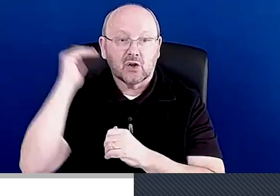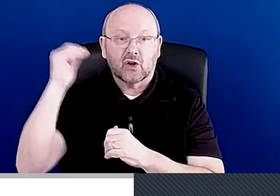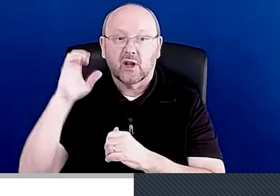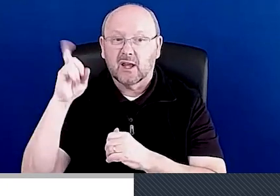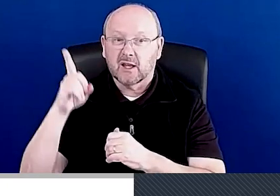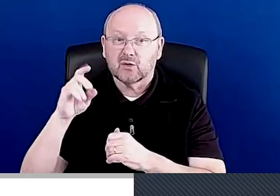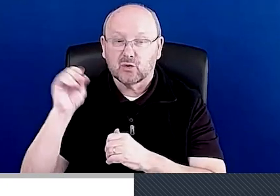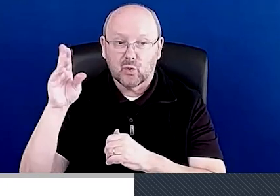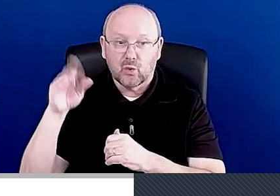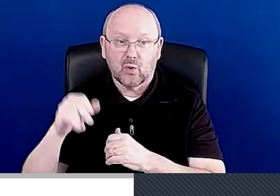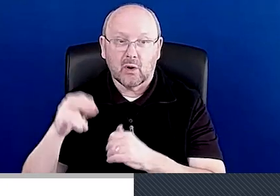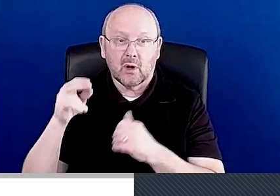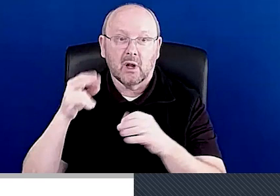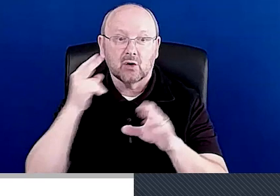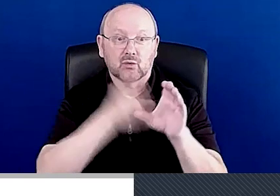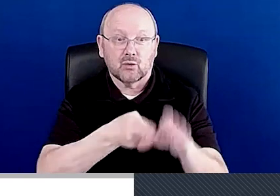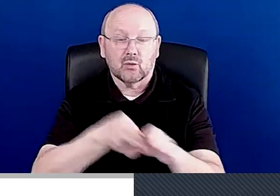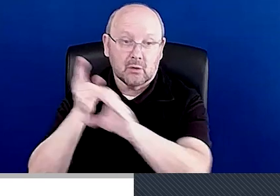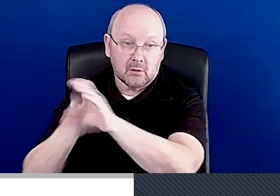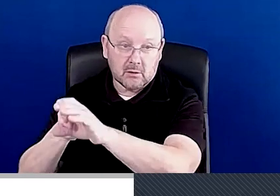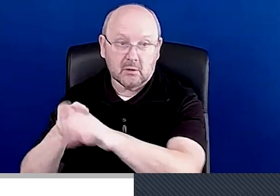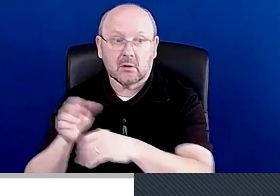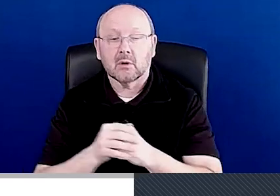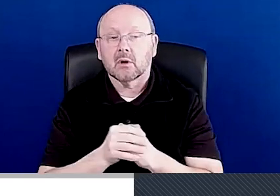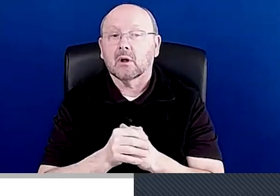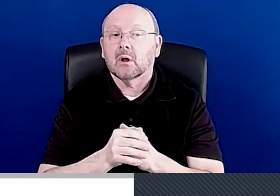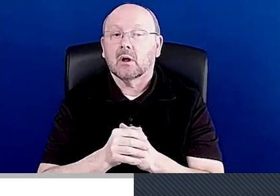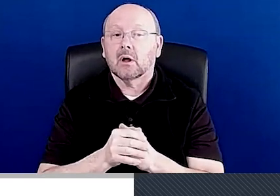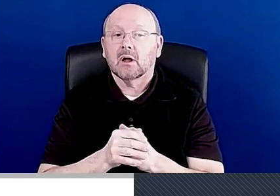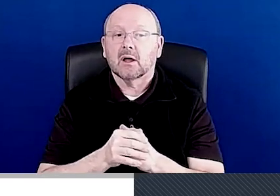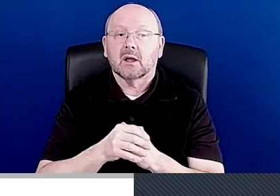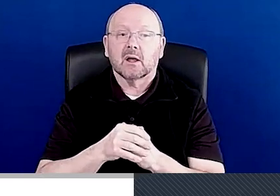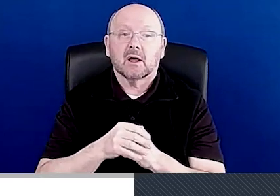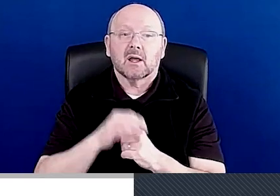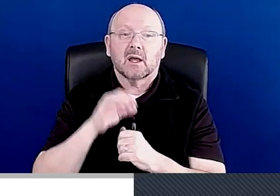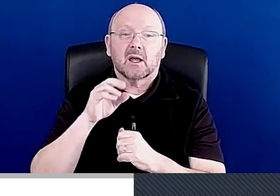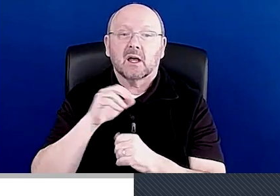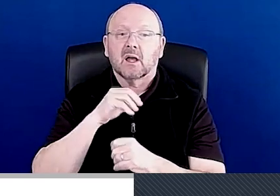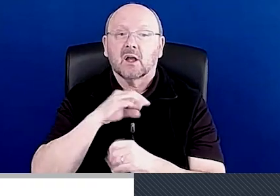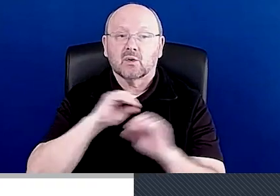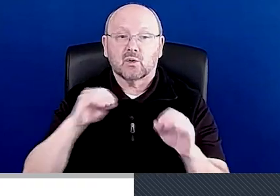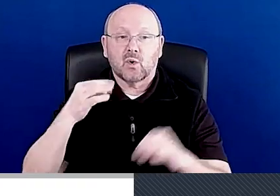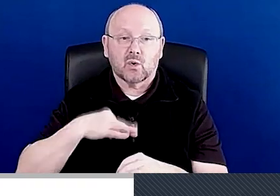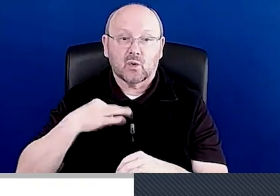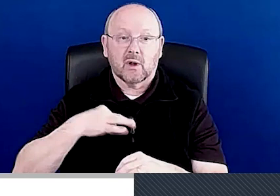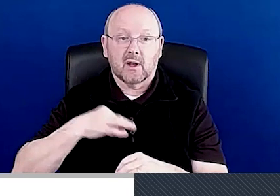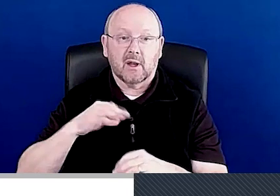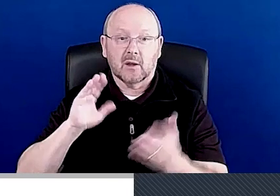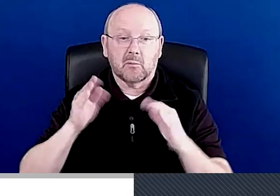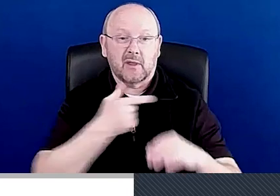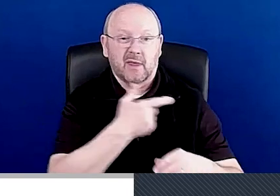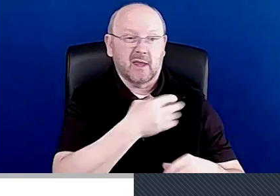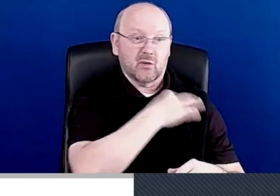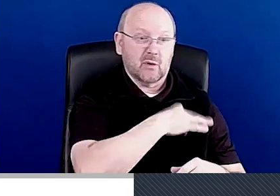means versus 4-credit pathways that we offer, EMLS non-credit courses that we offer, and